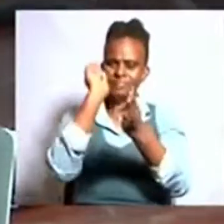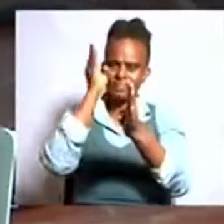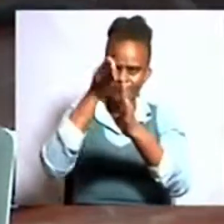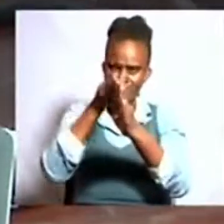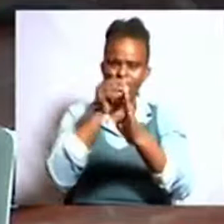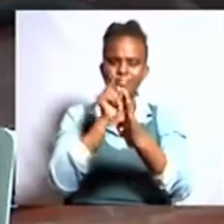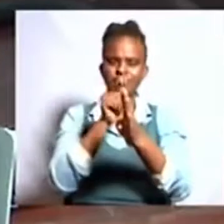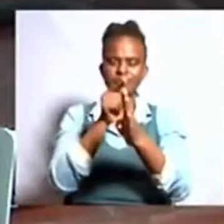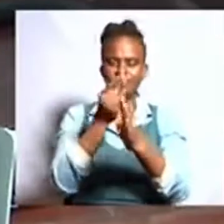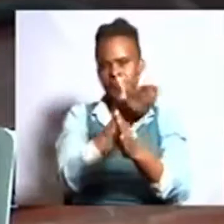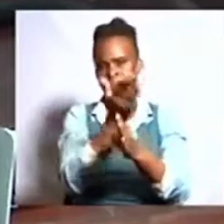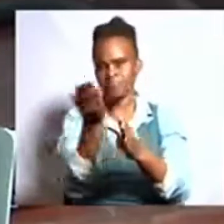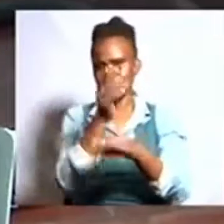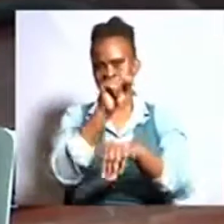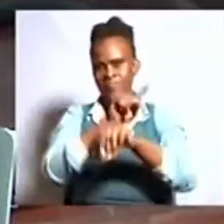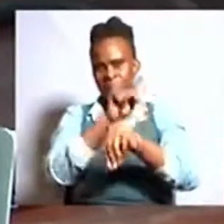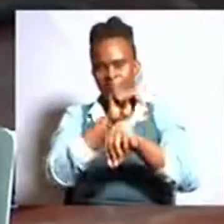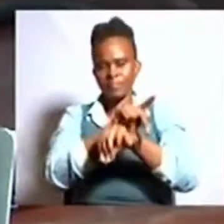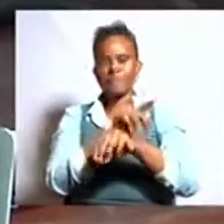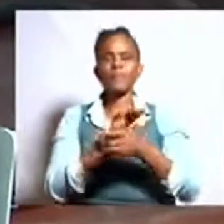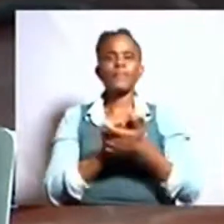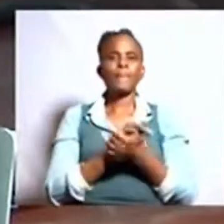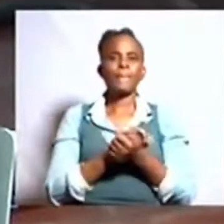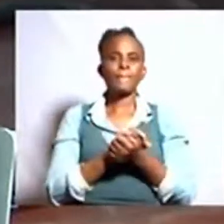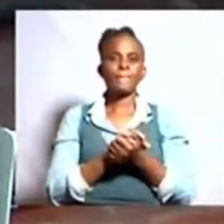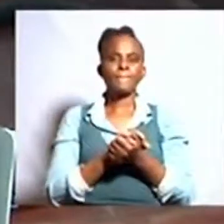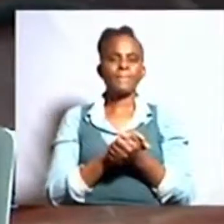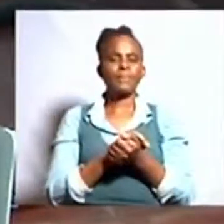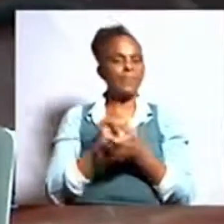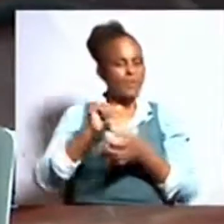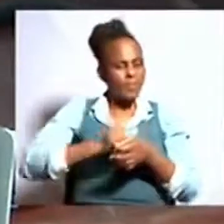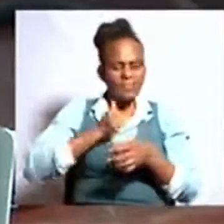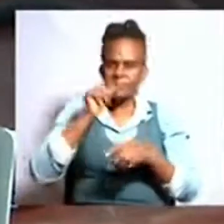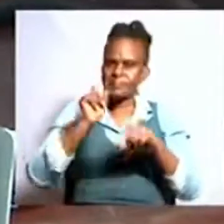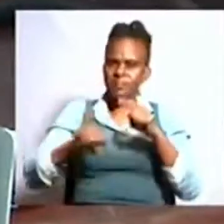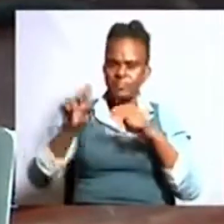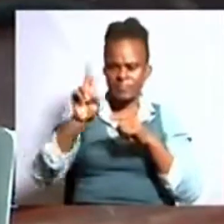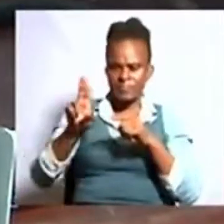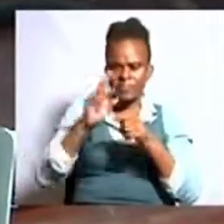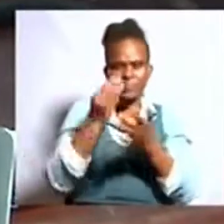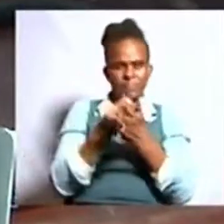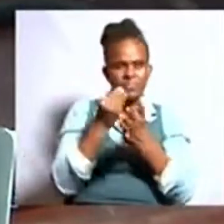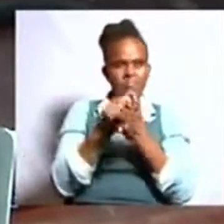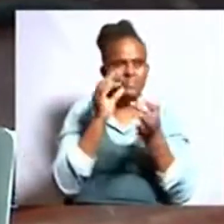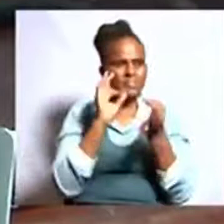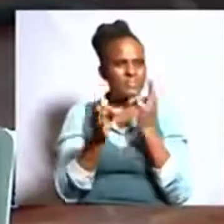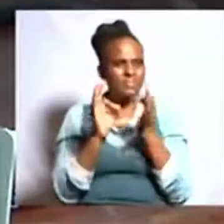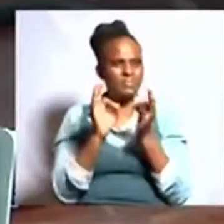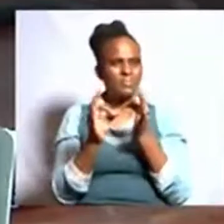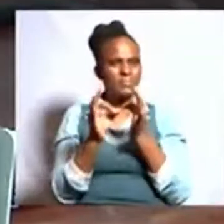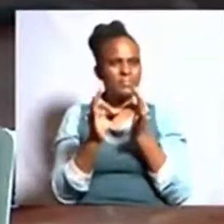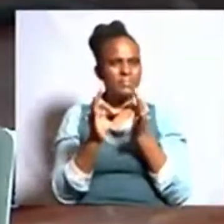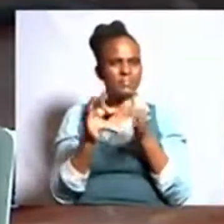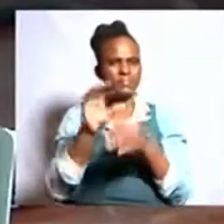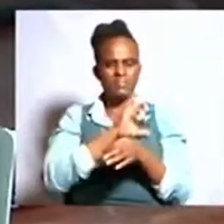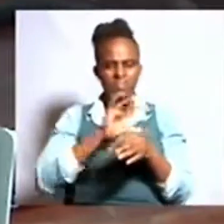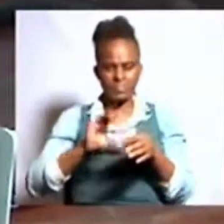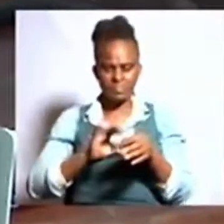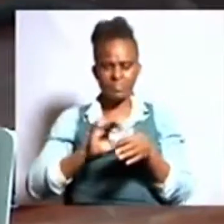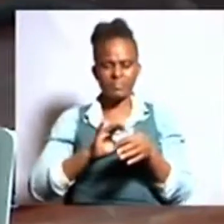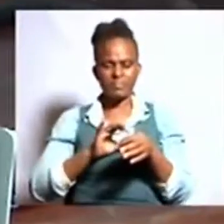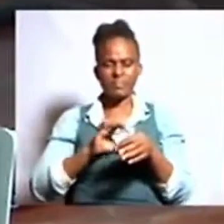those projects. We cannot spend the money if the contractors